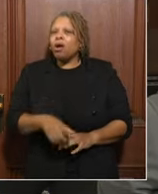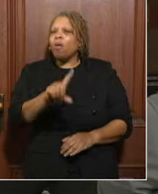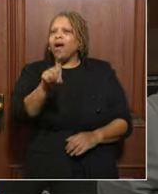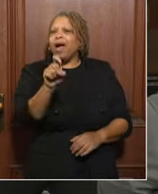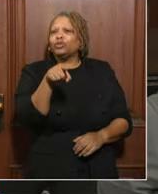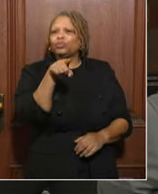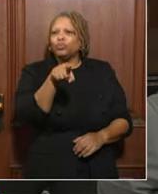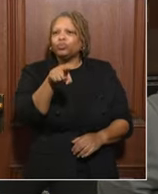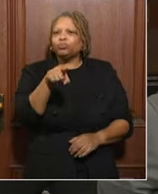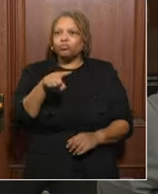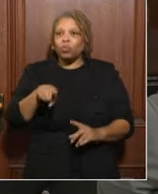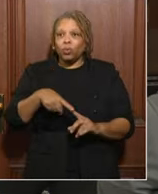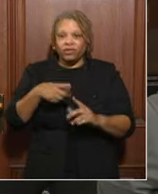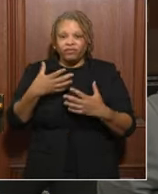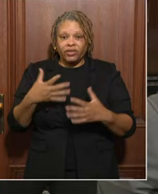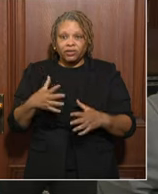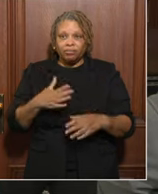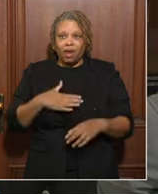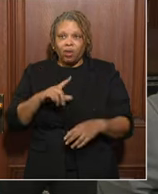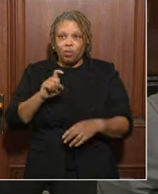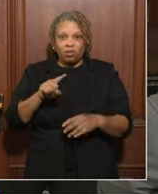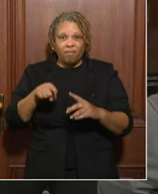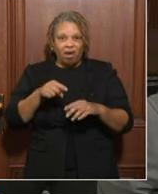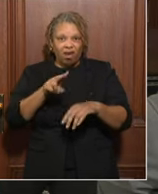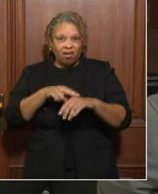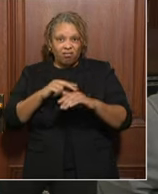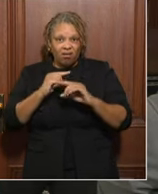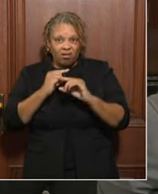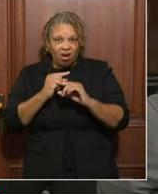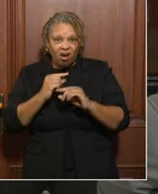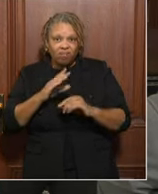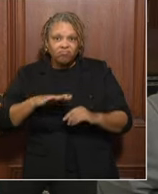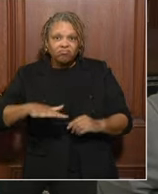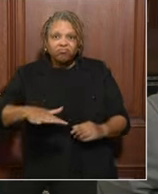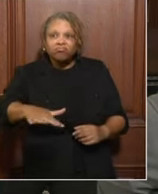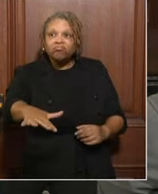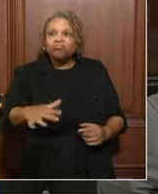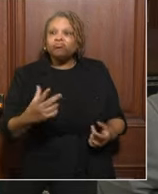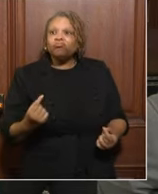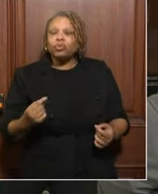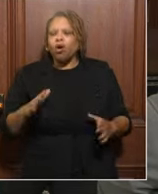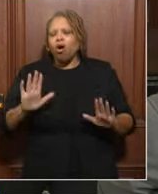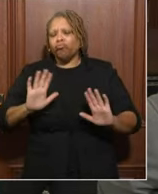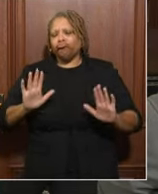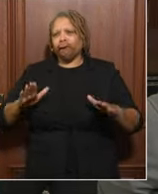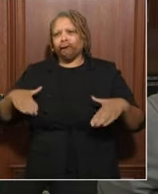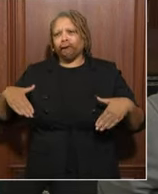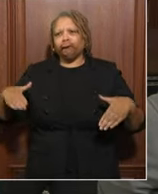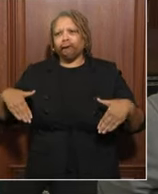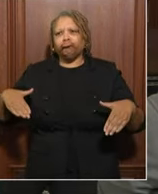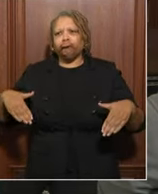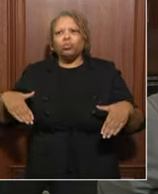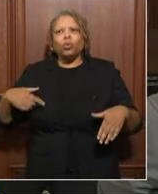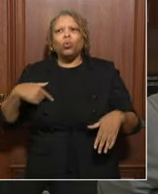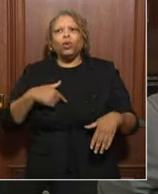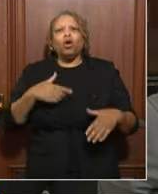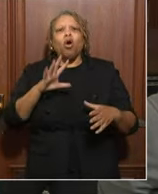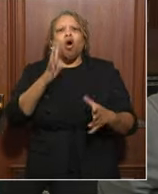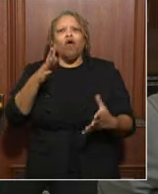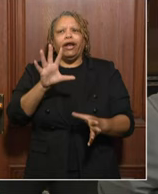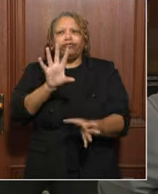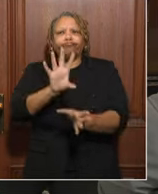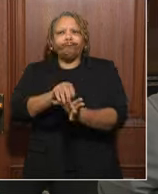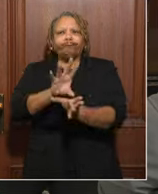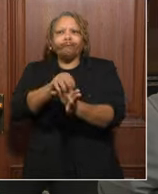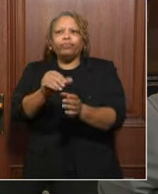of the dates coming up? We have not yet made a request, but we have been actively involved with